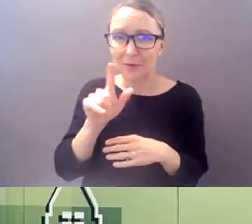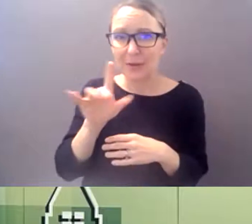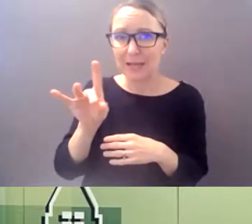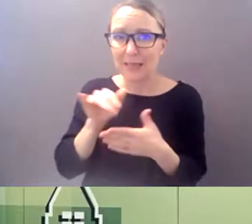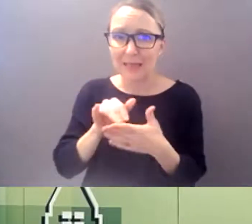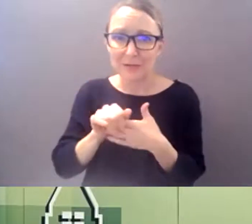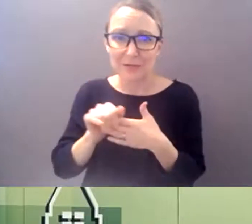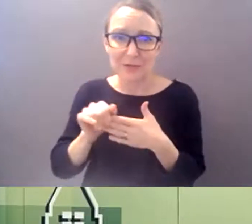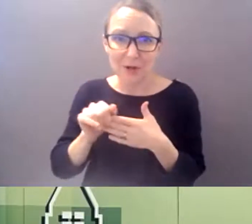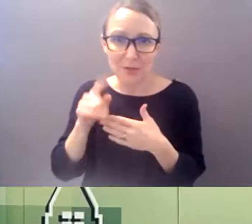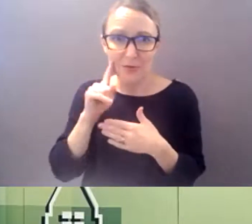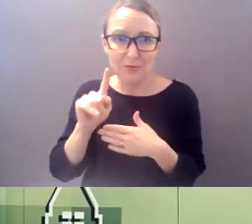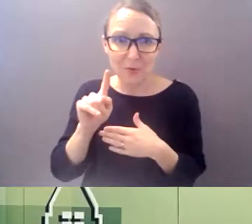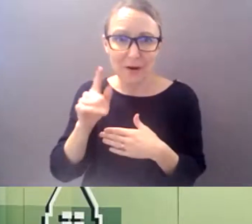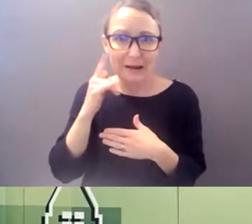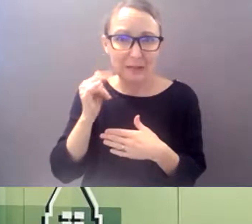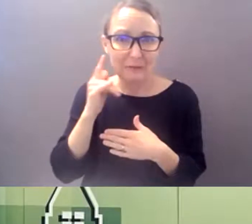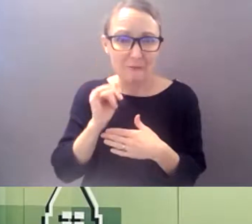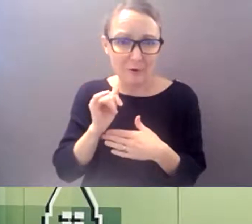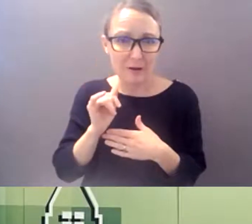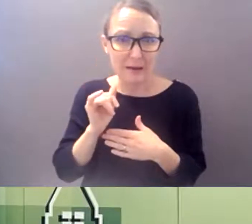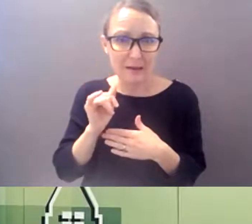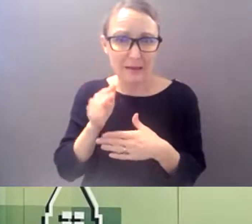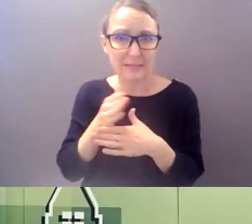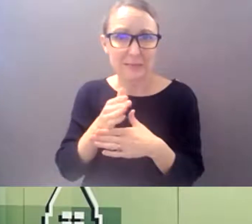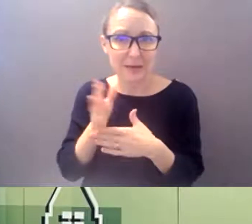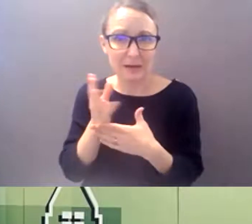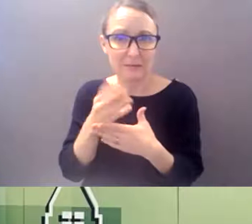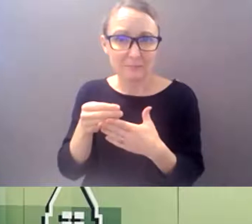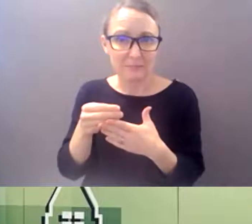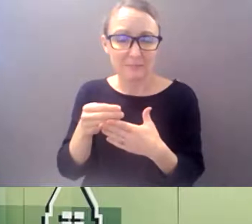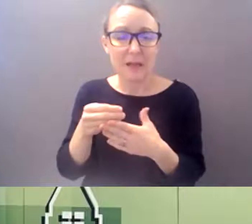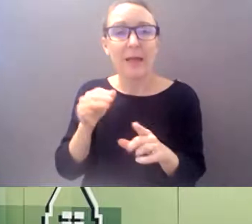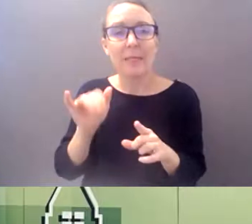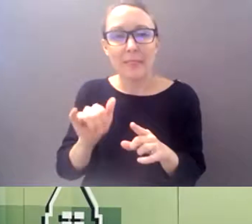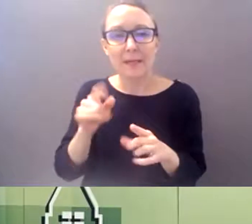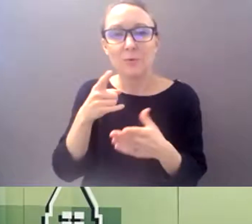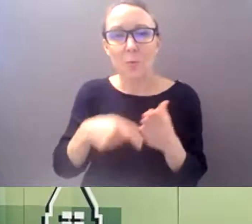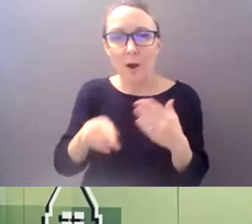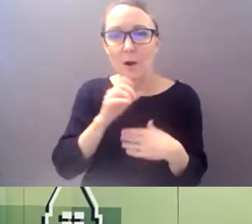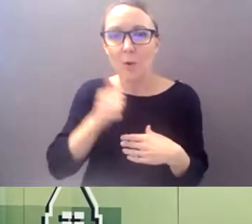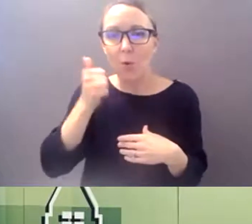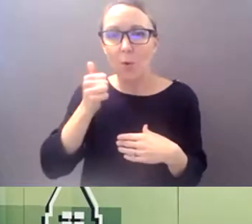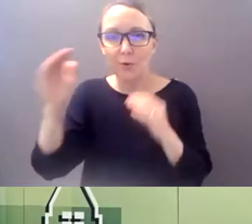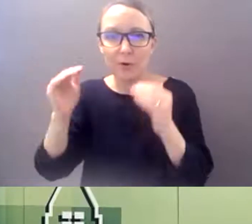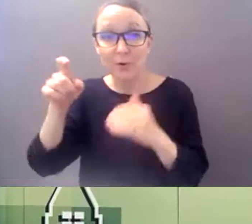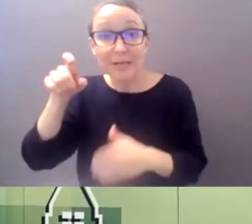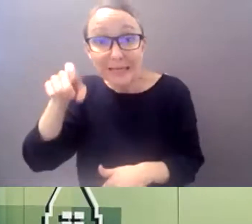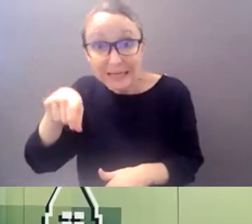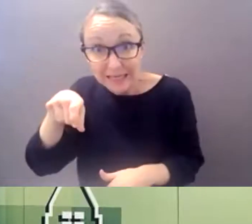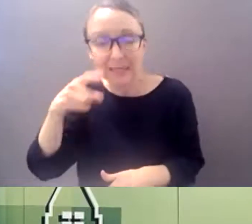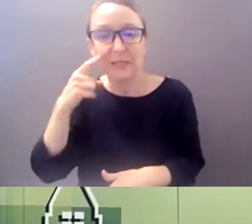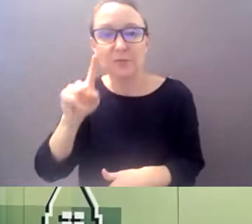$28,000 for California is what an older adult needs to meet his or her basic needs. And in some of the